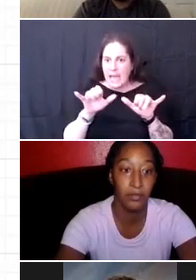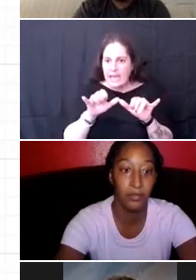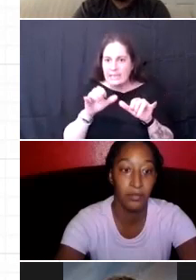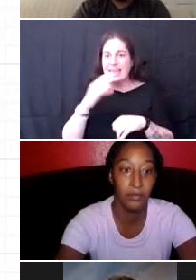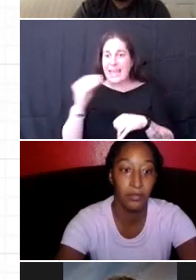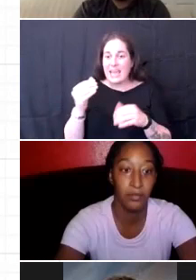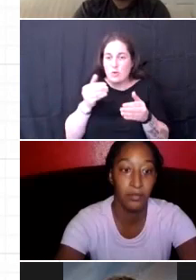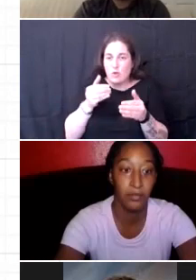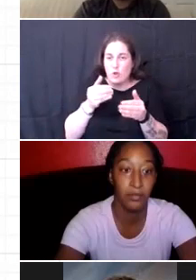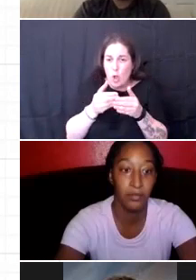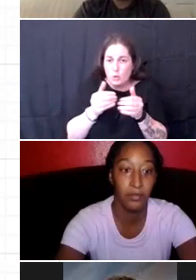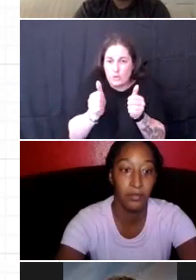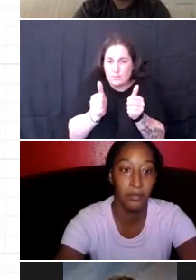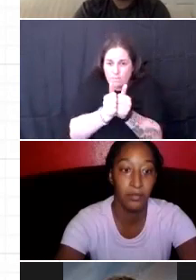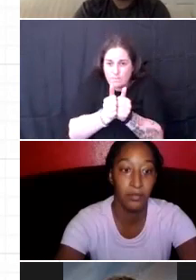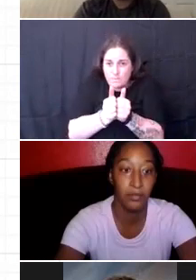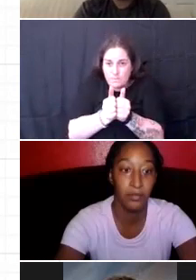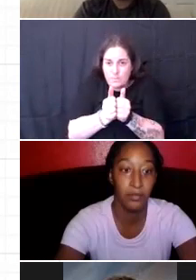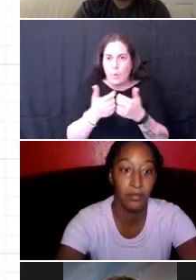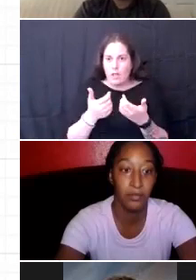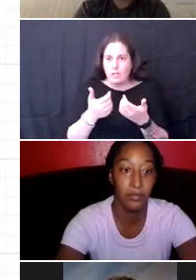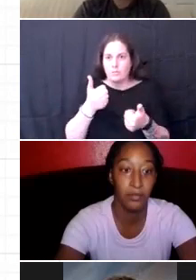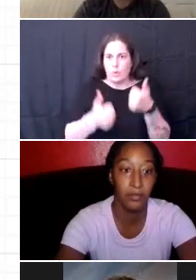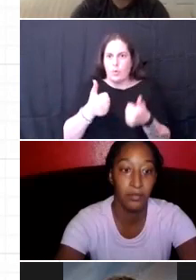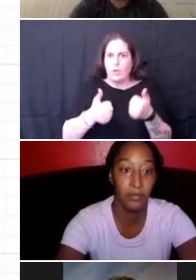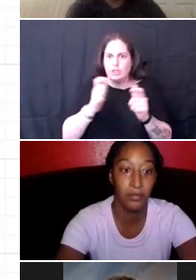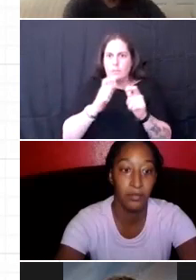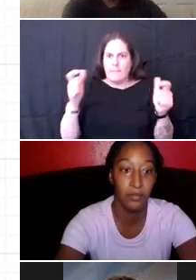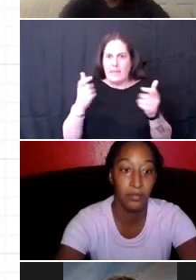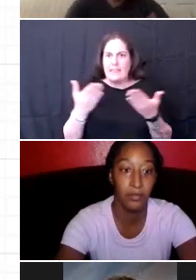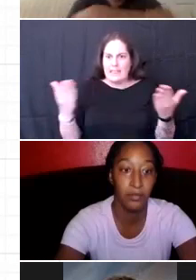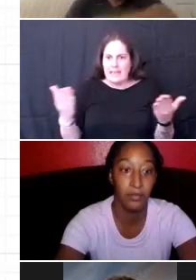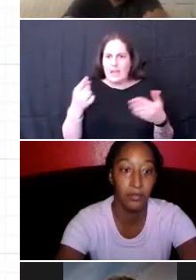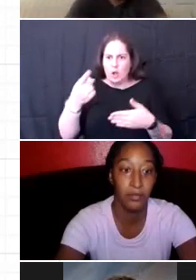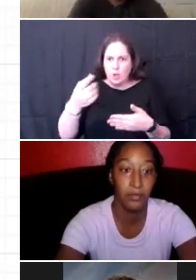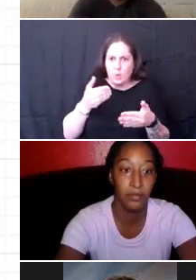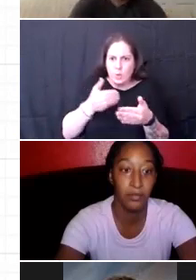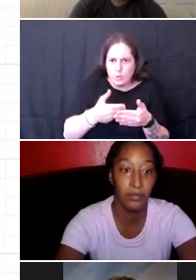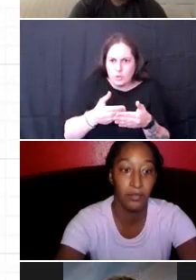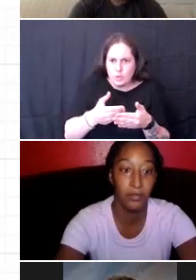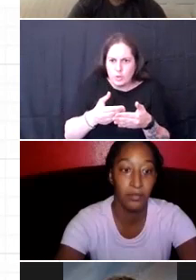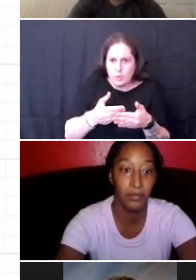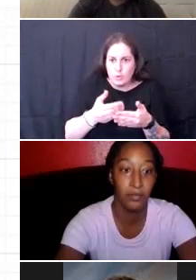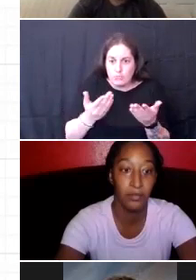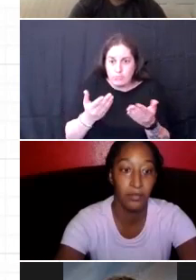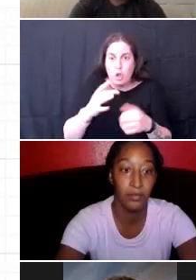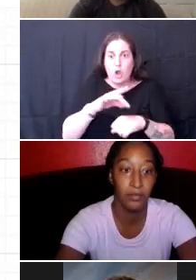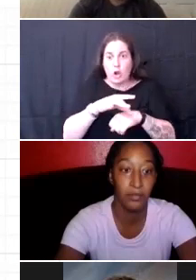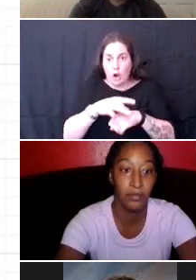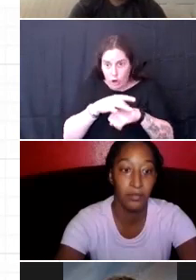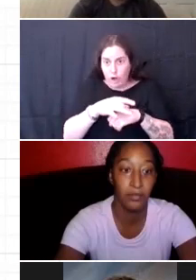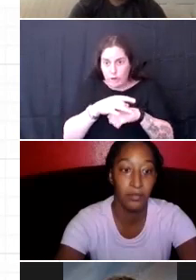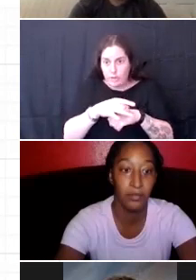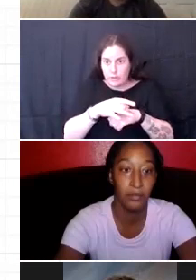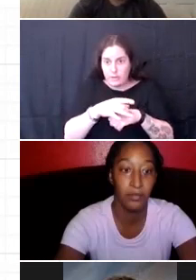together. Well, which big object are you closest to? Earth. So that's why in